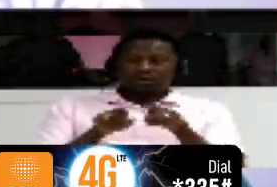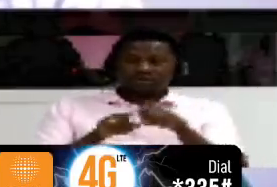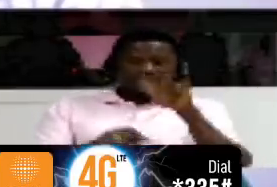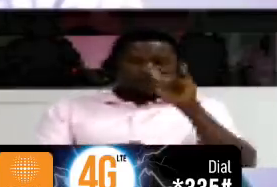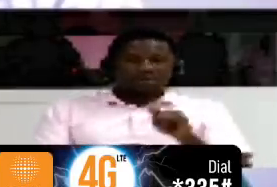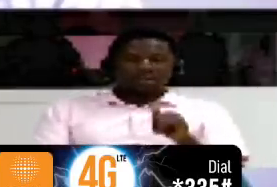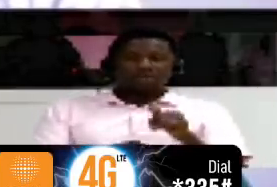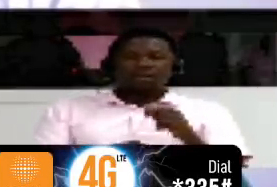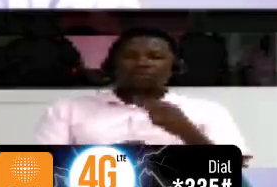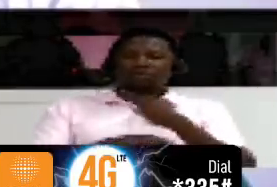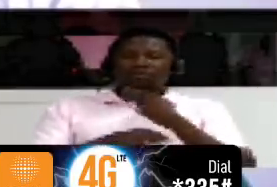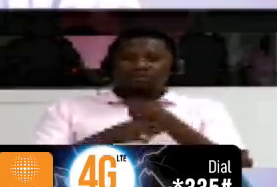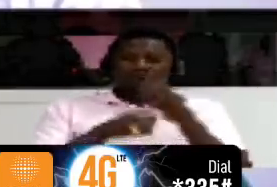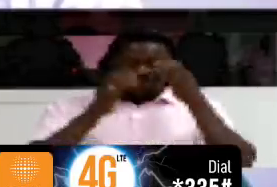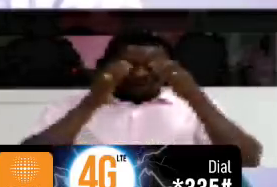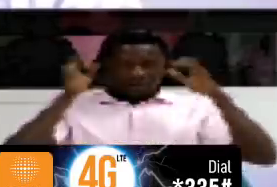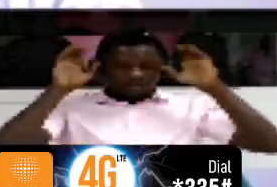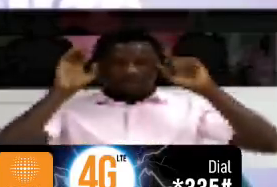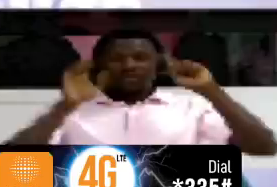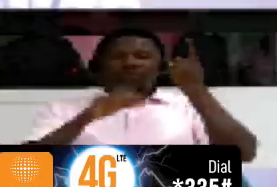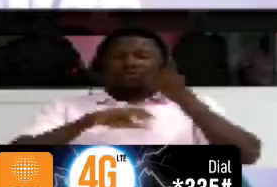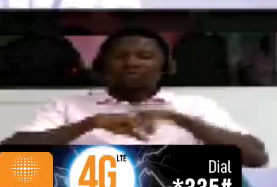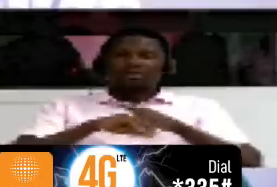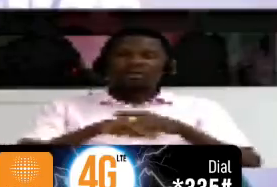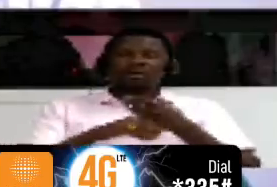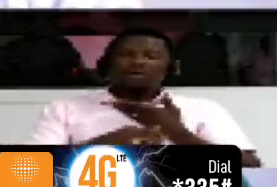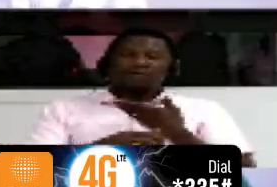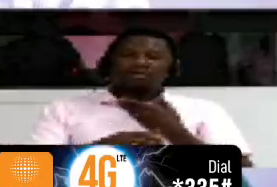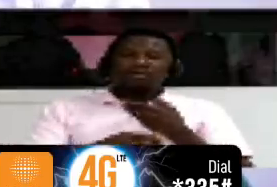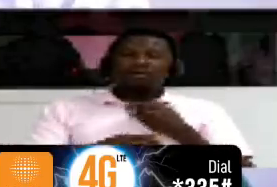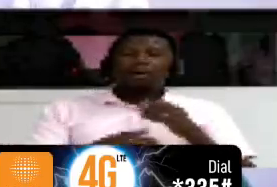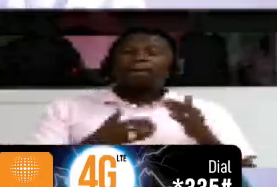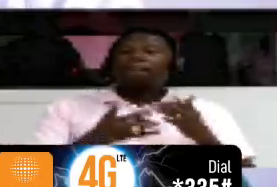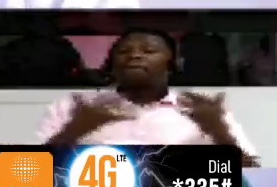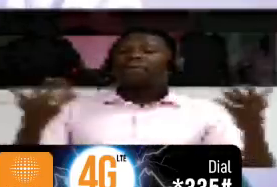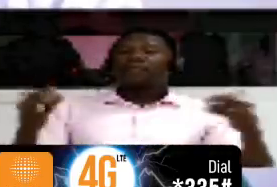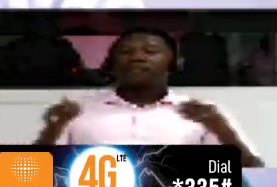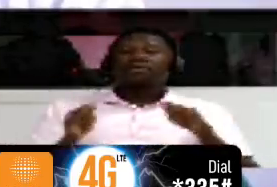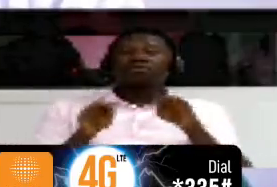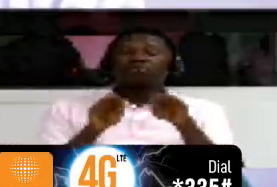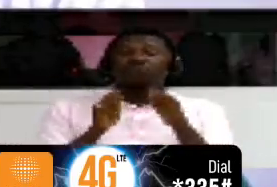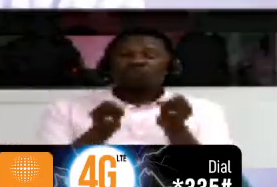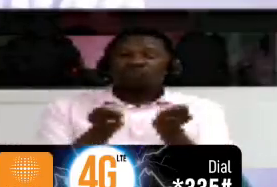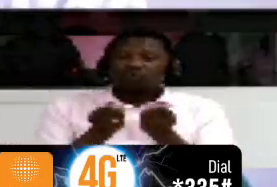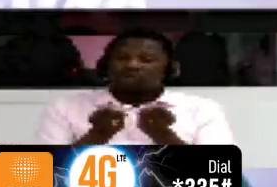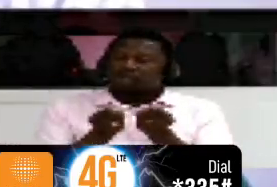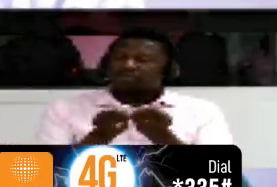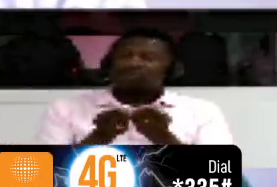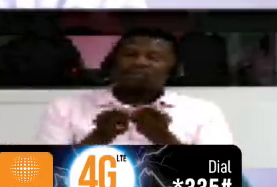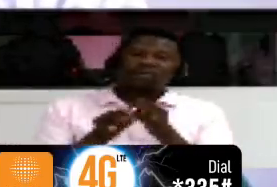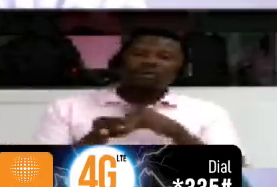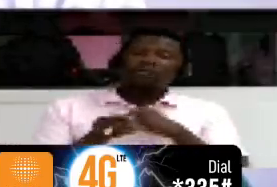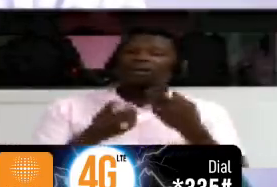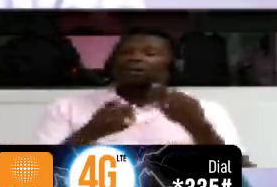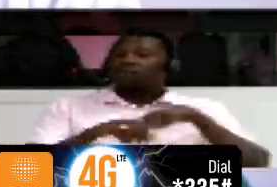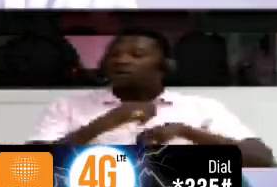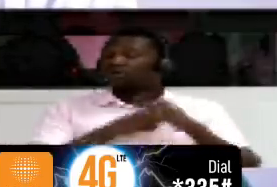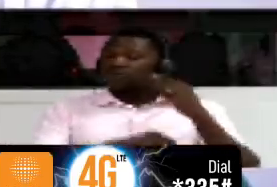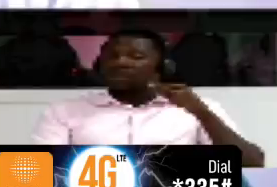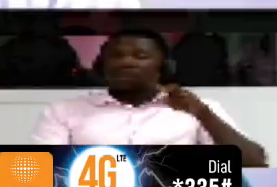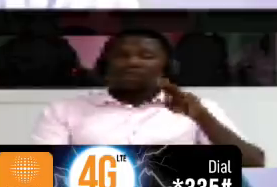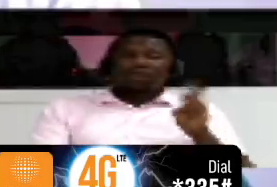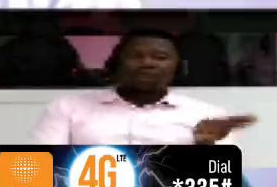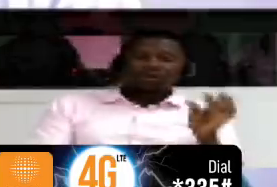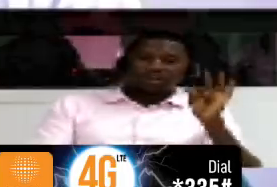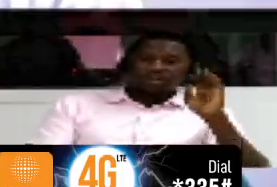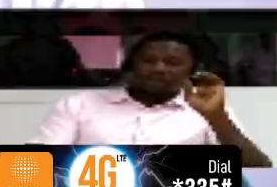time, registered a large or admitted a large number of students, because our badge HTC was only 75 students. But the